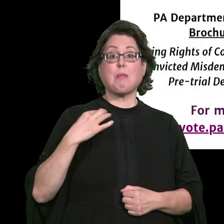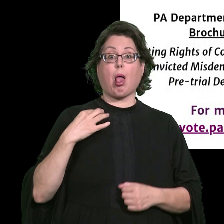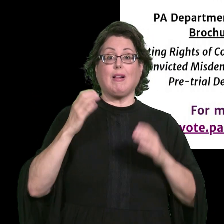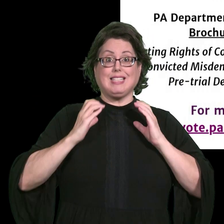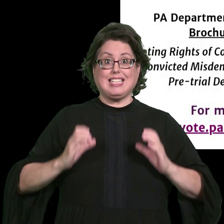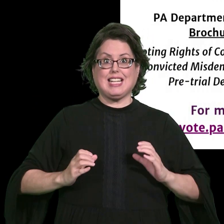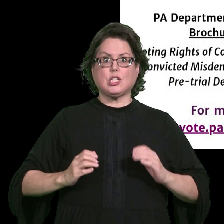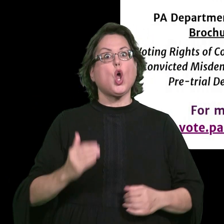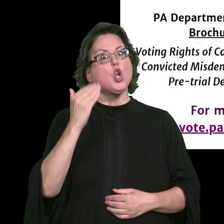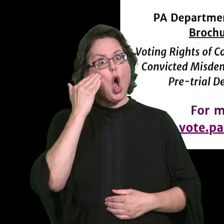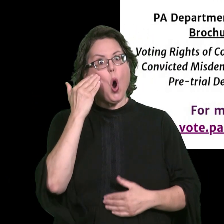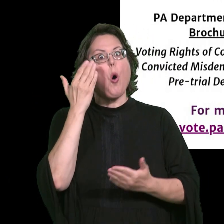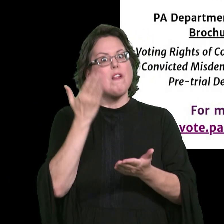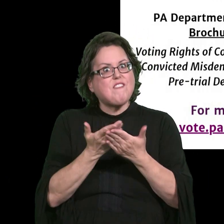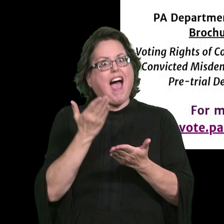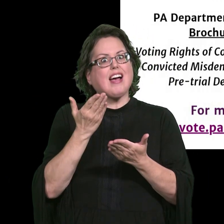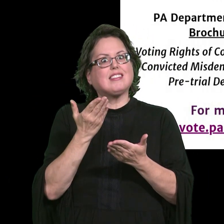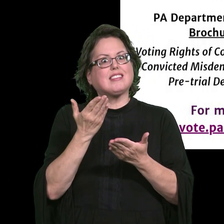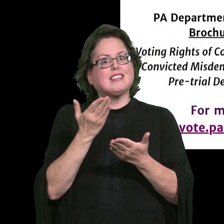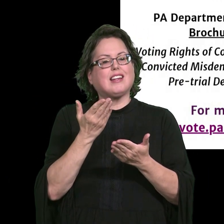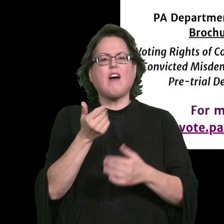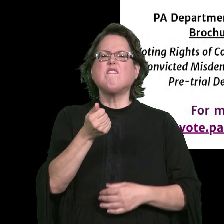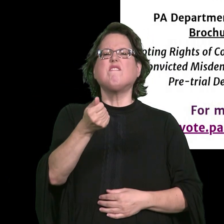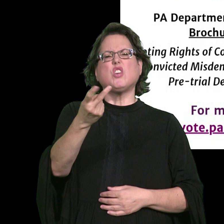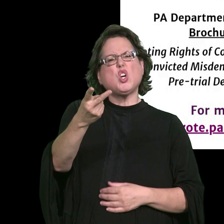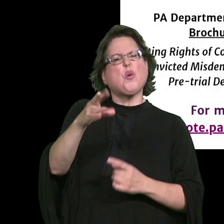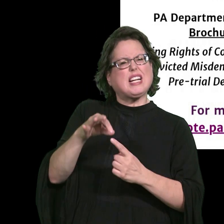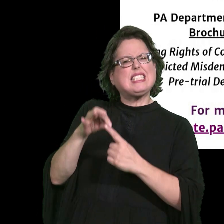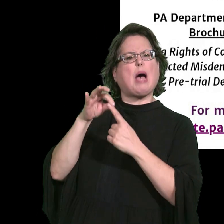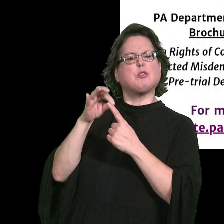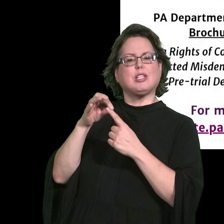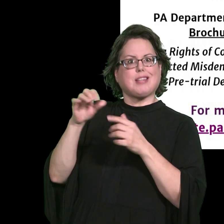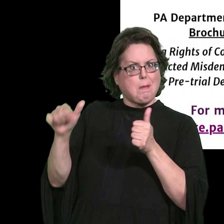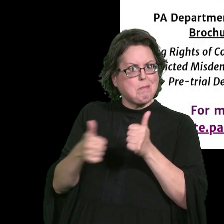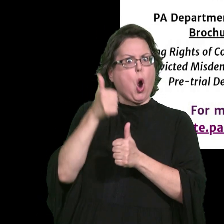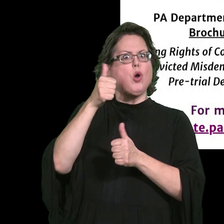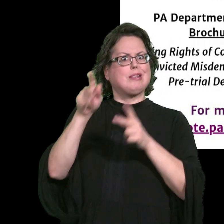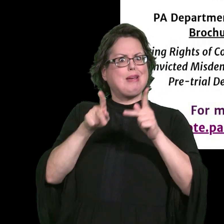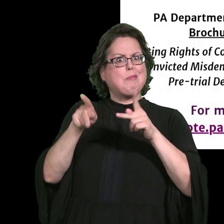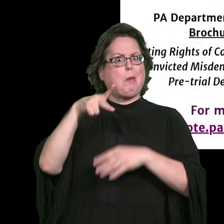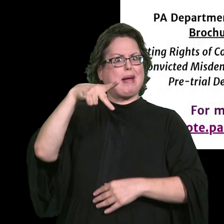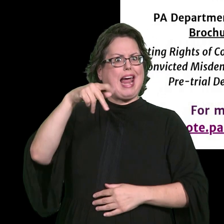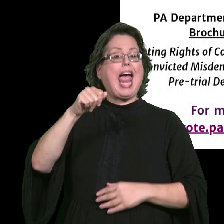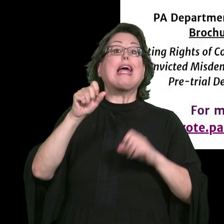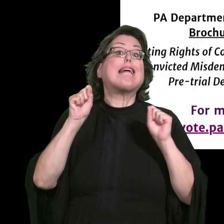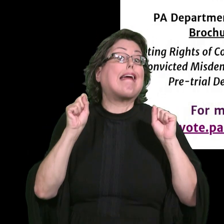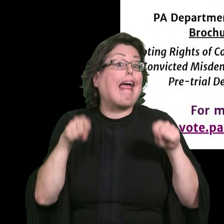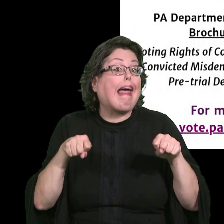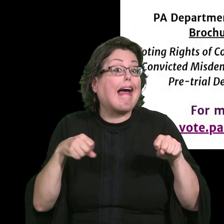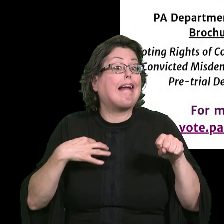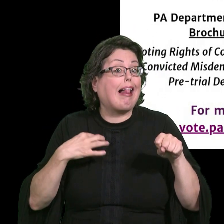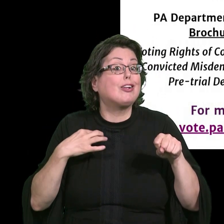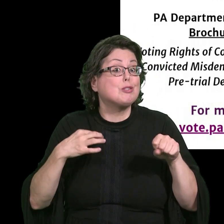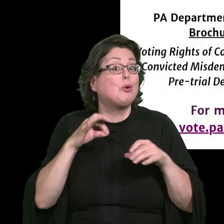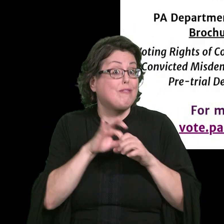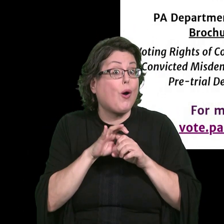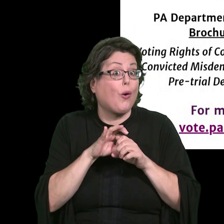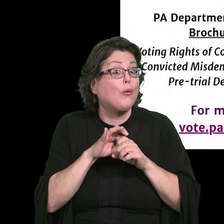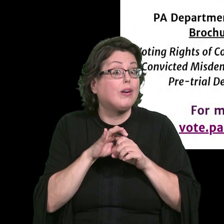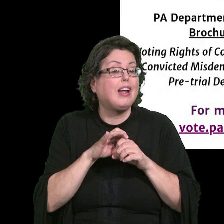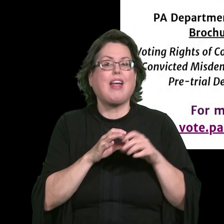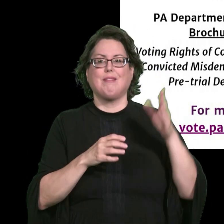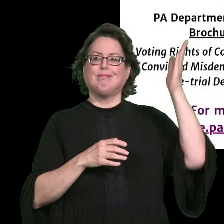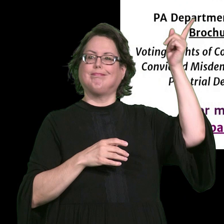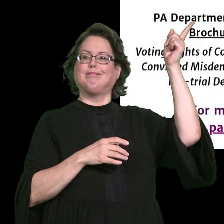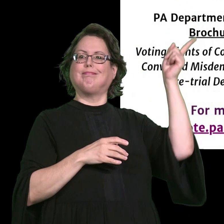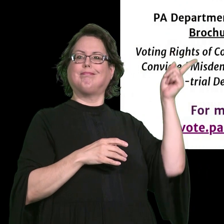the facts. With only a few exceptions, most citizens in Pennsylvania are eligible to vote. This explainer of voting